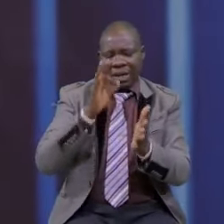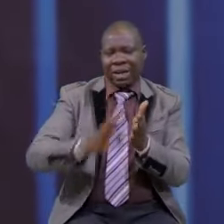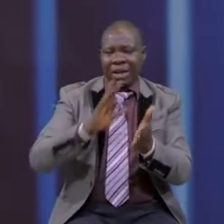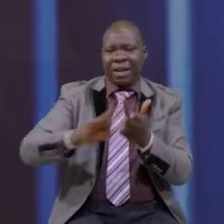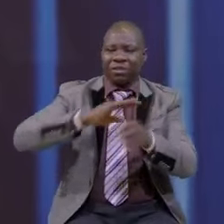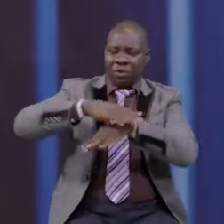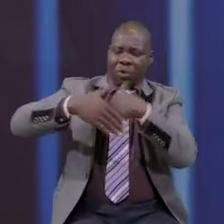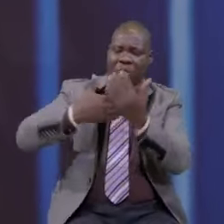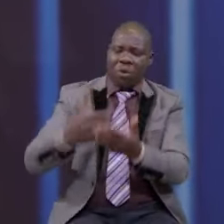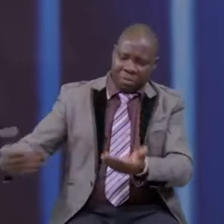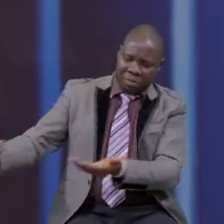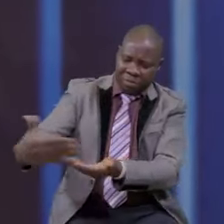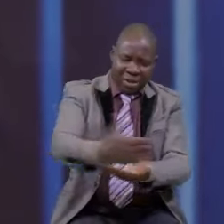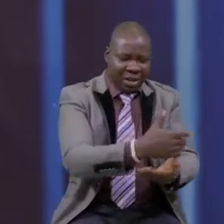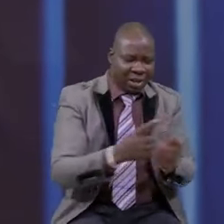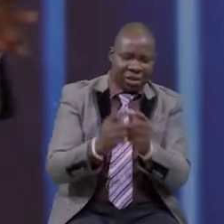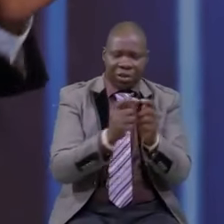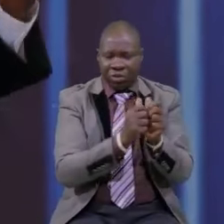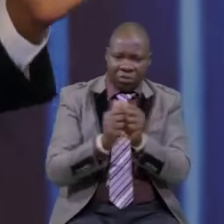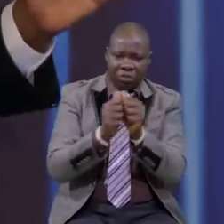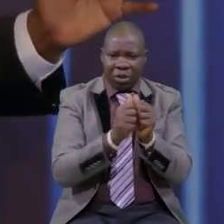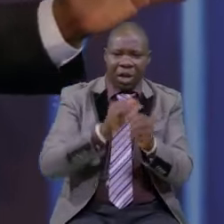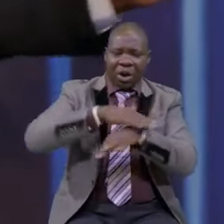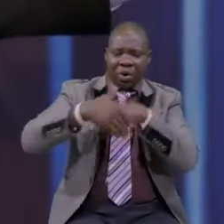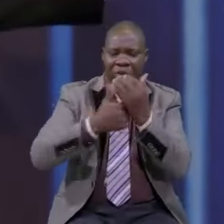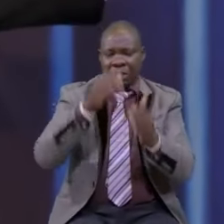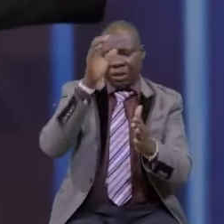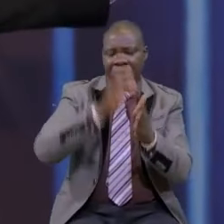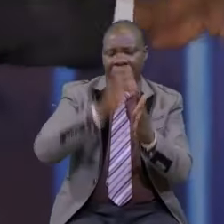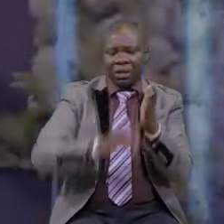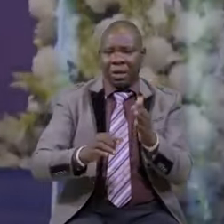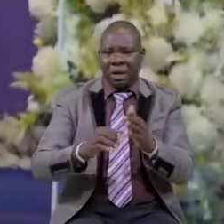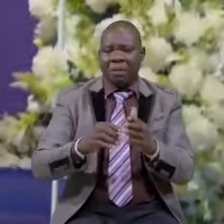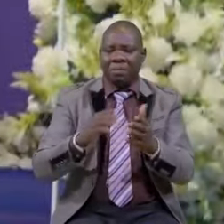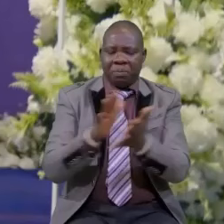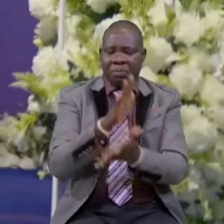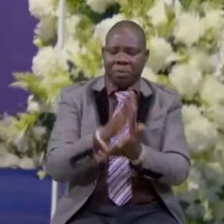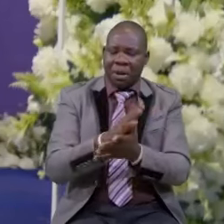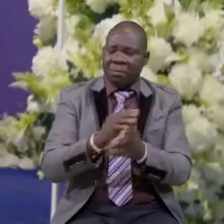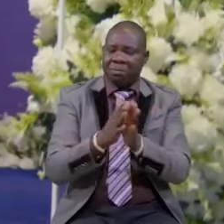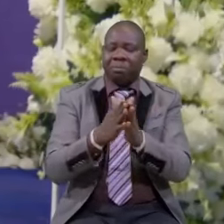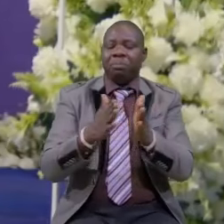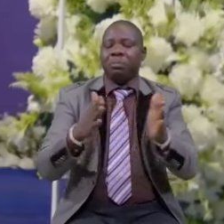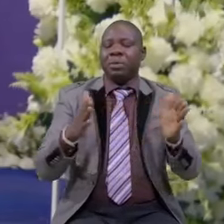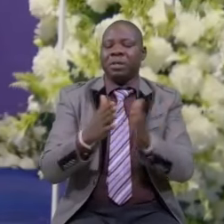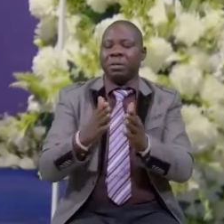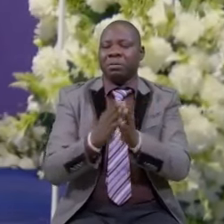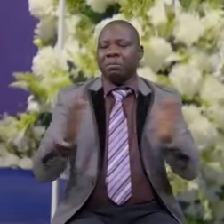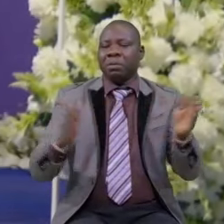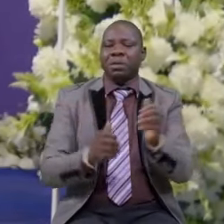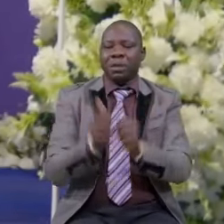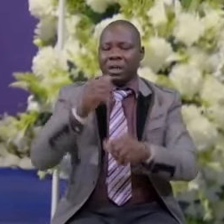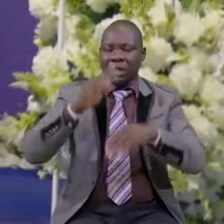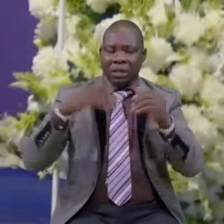the chapters, the paragraphs, is greater, bigger than the Bible. But the one book